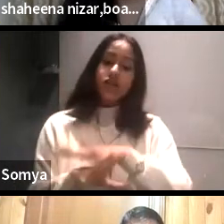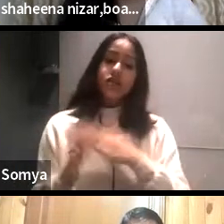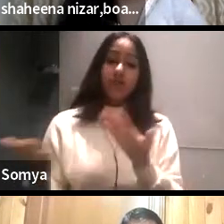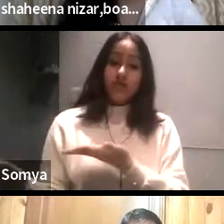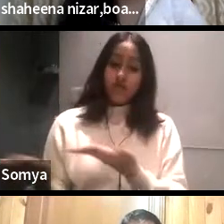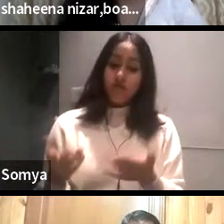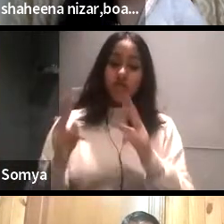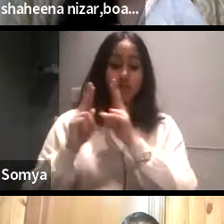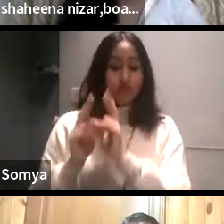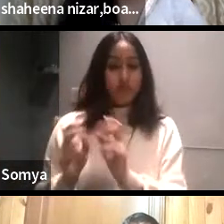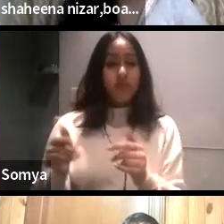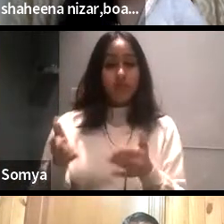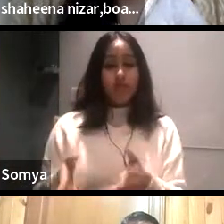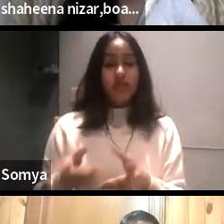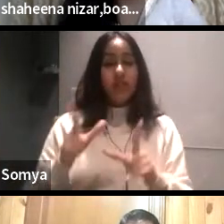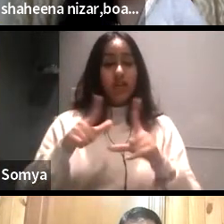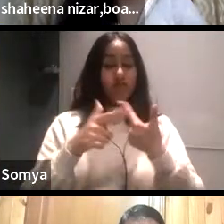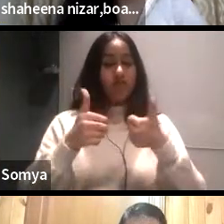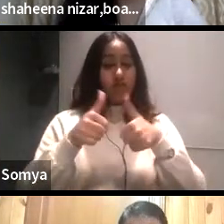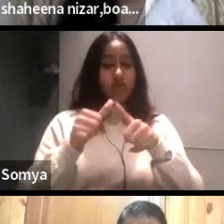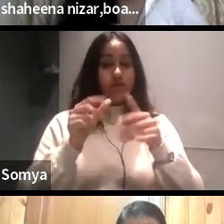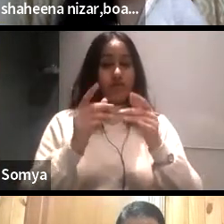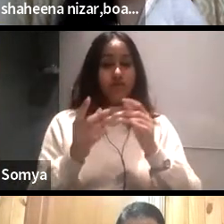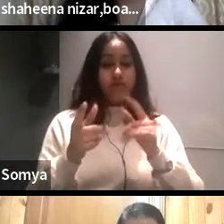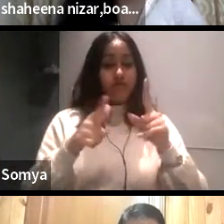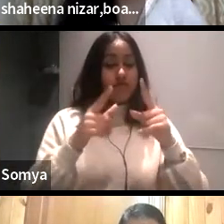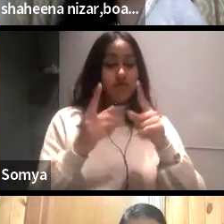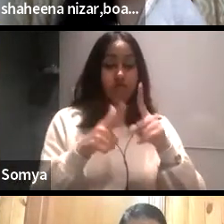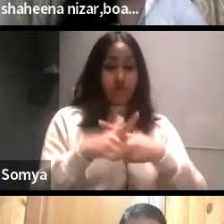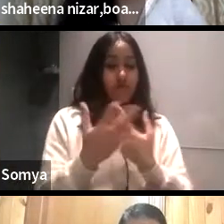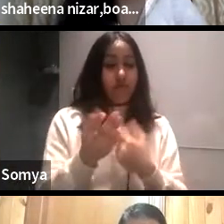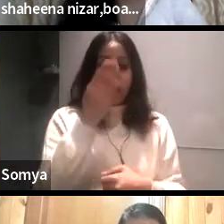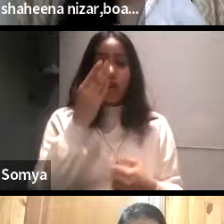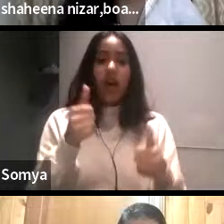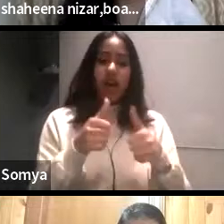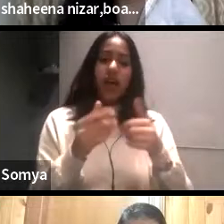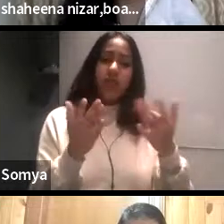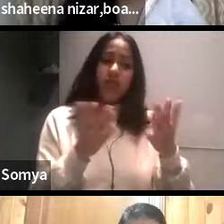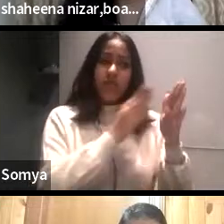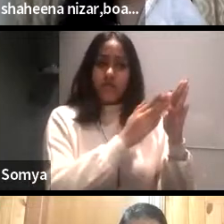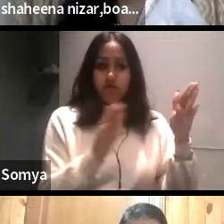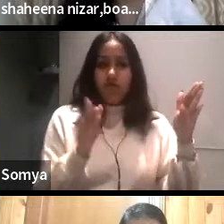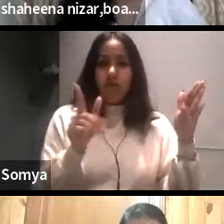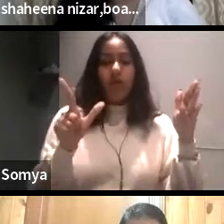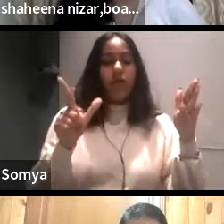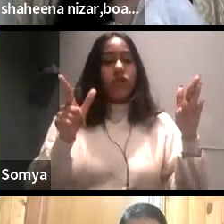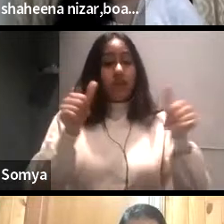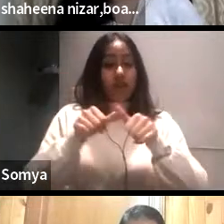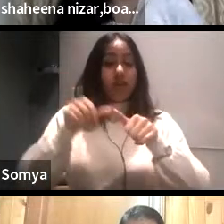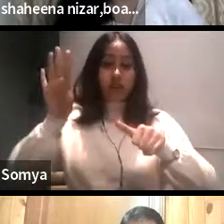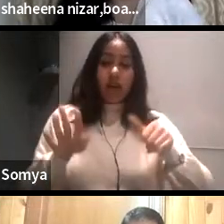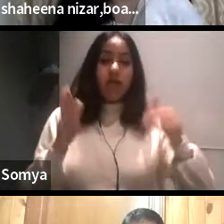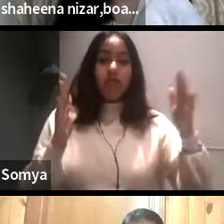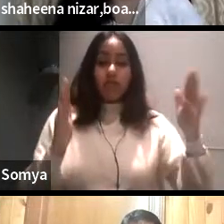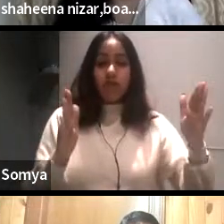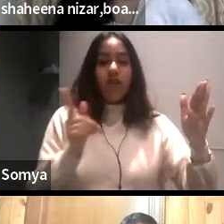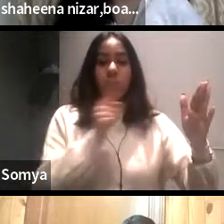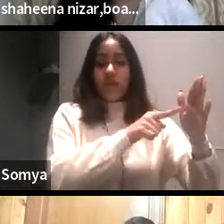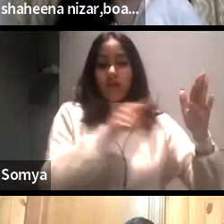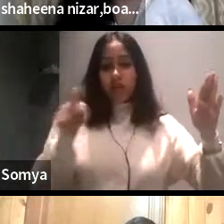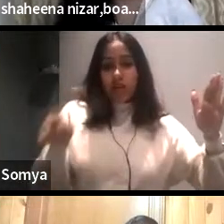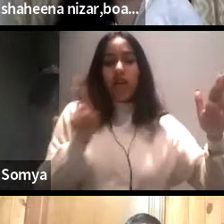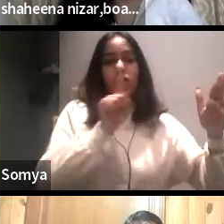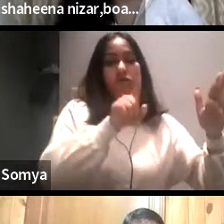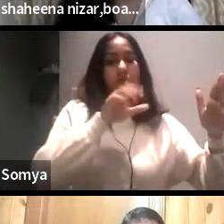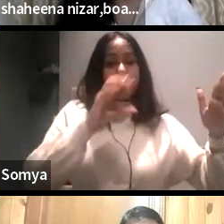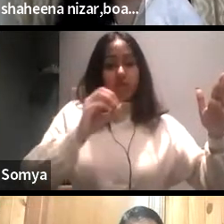launched this year in January, went on till April, I think, April of this year. Thousands of people responded to